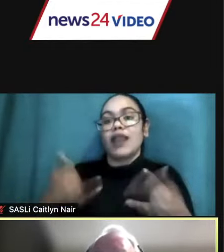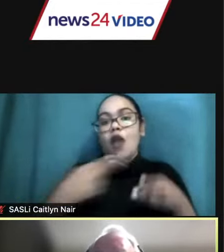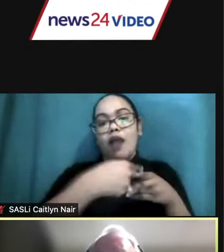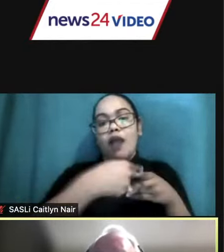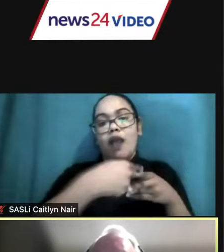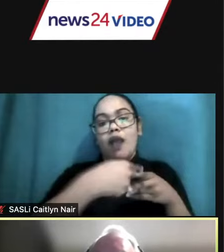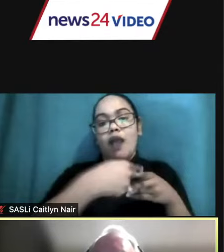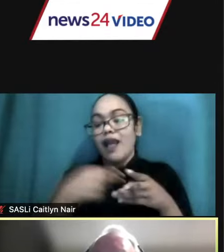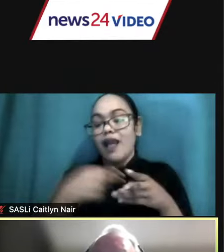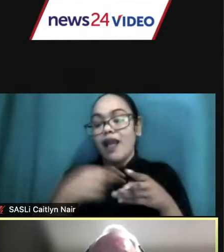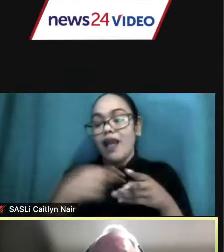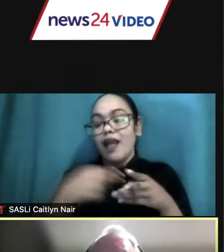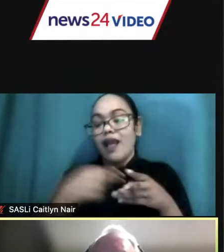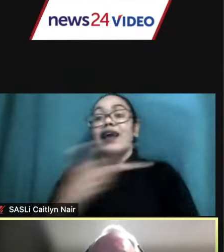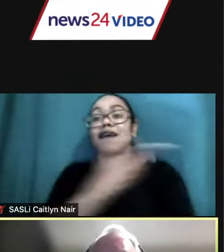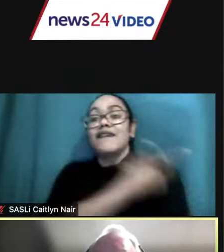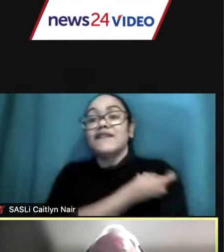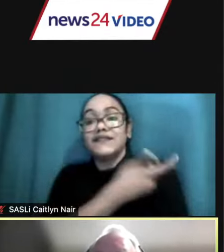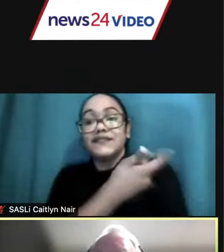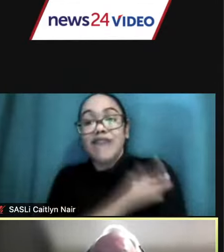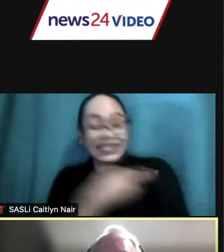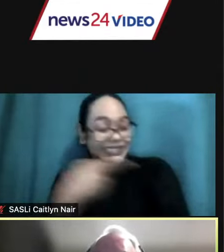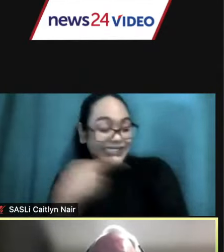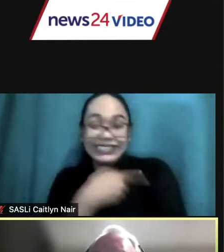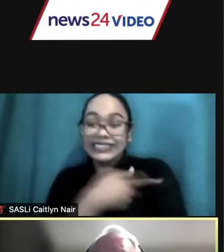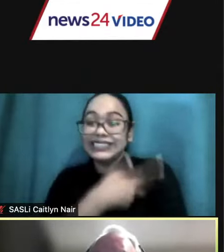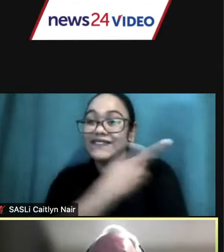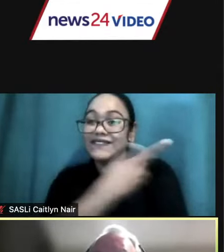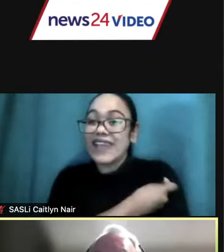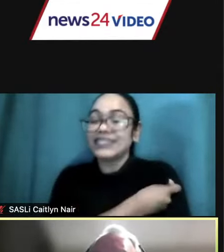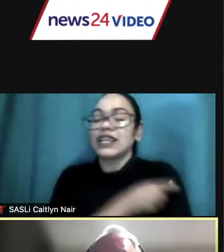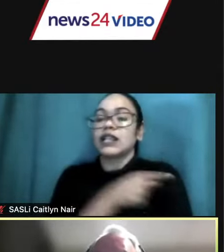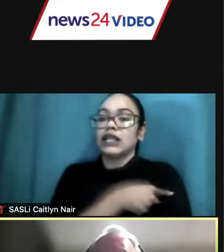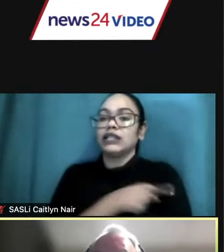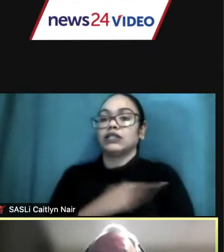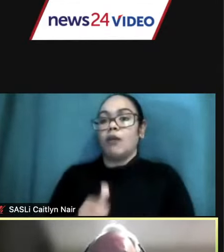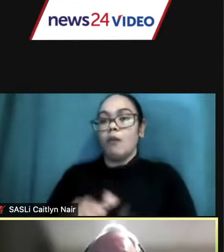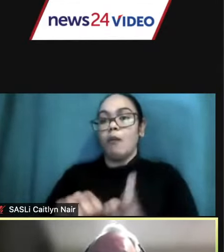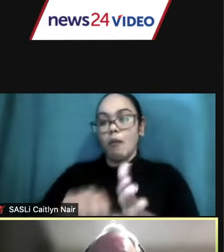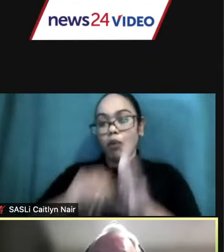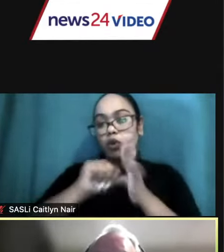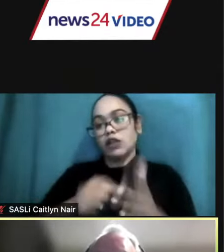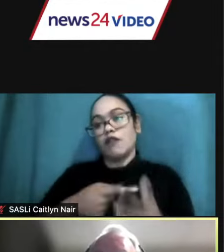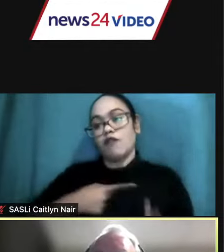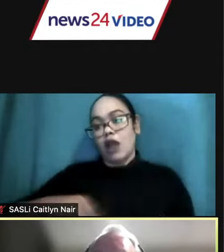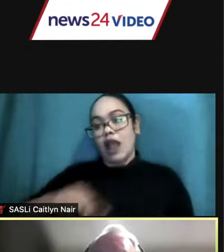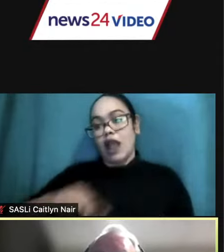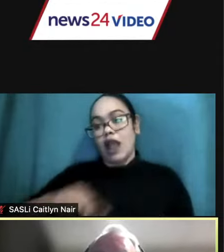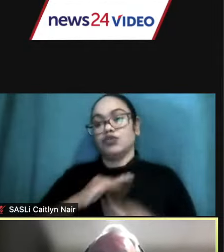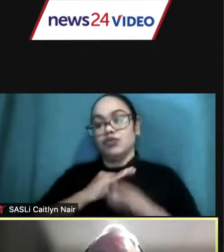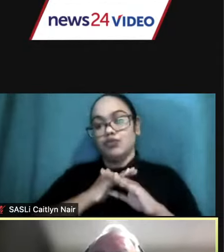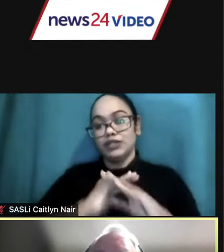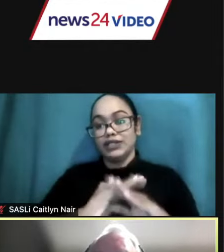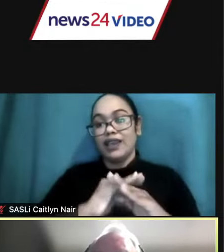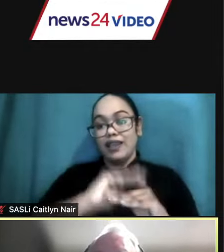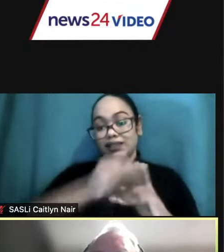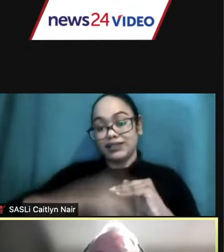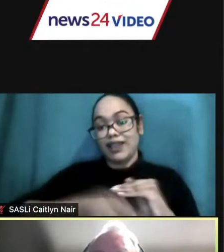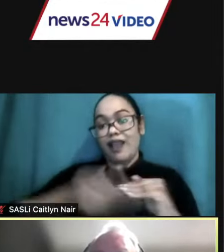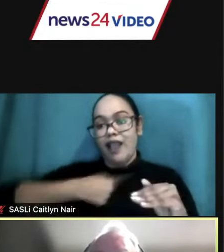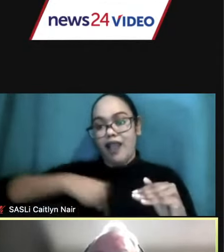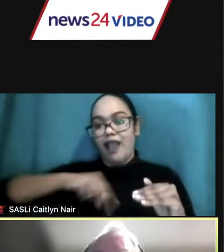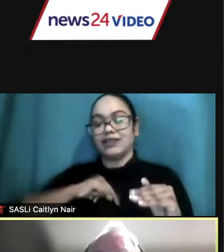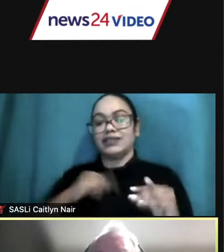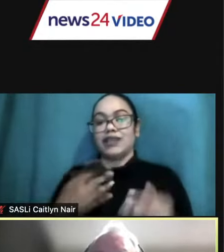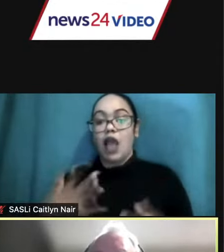the vaccines remain the critical tool for protecting us from severe disease and protecting our health